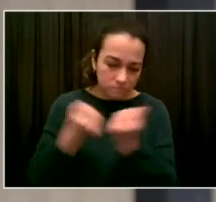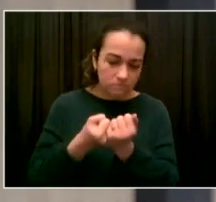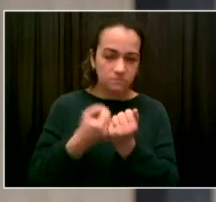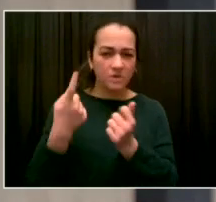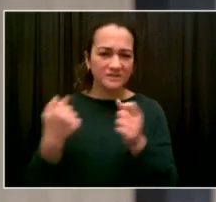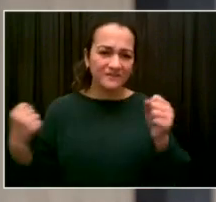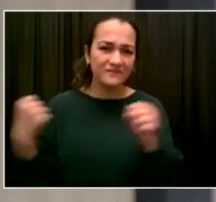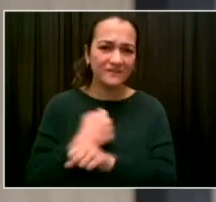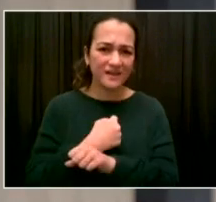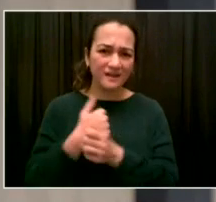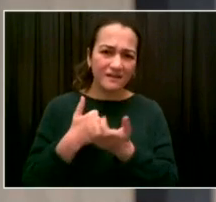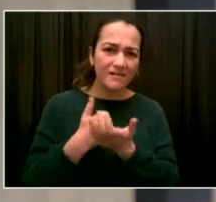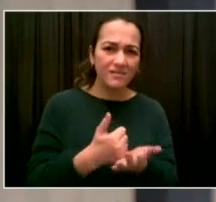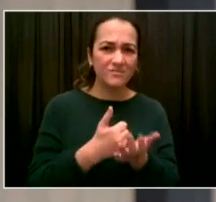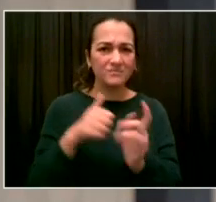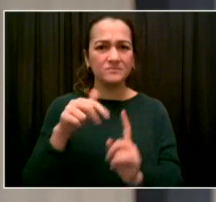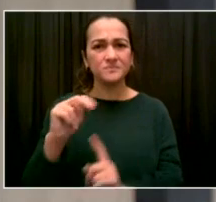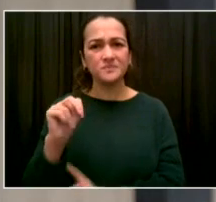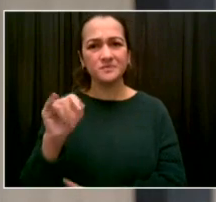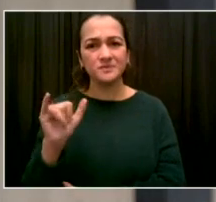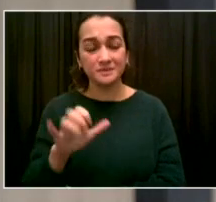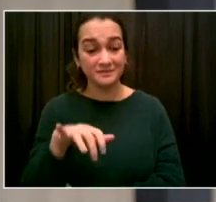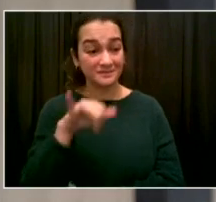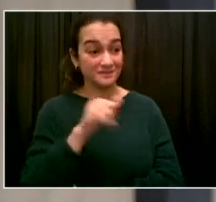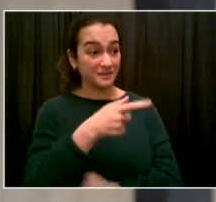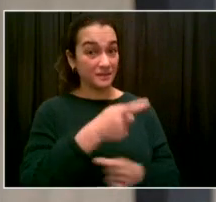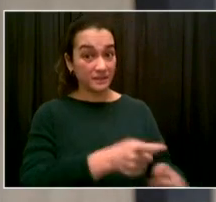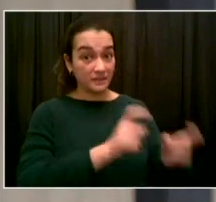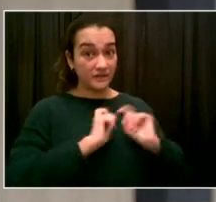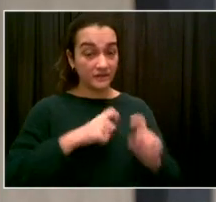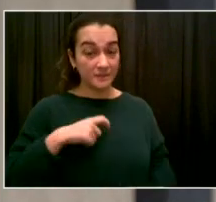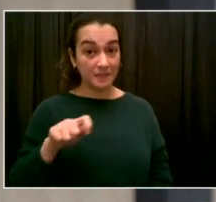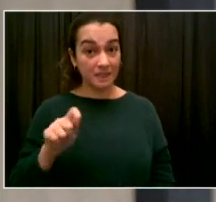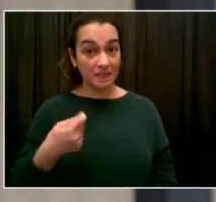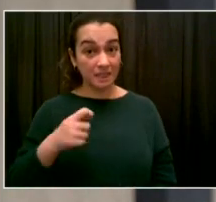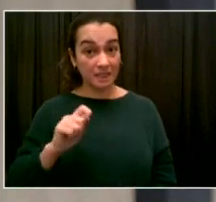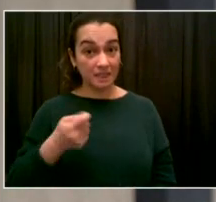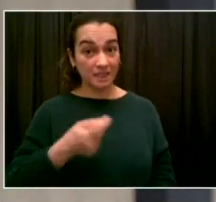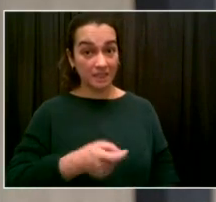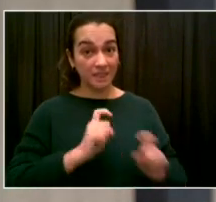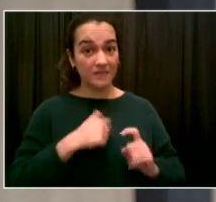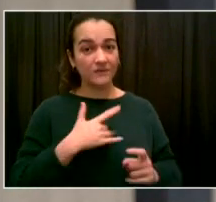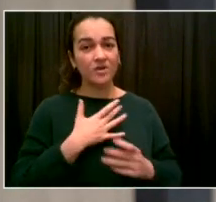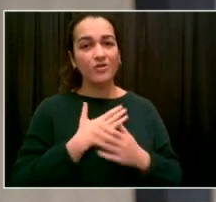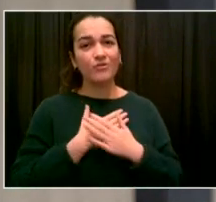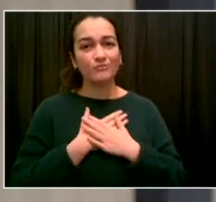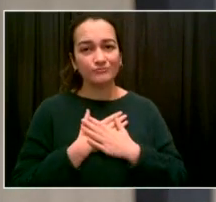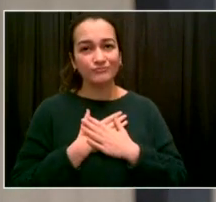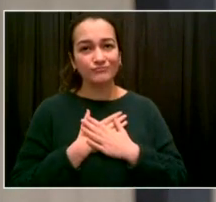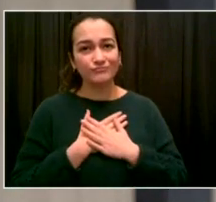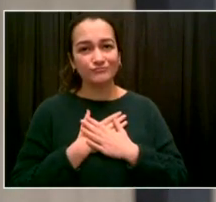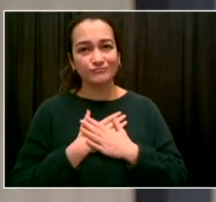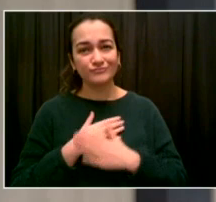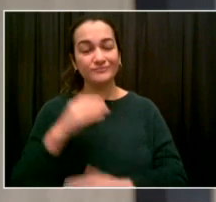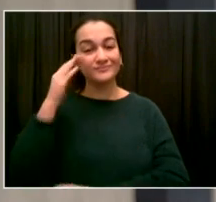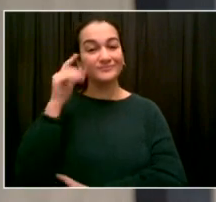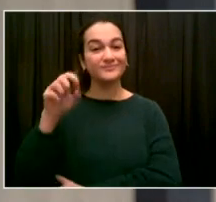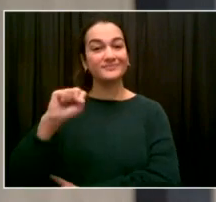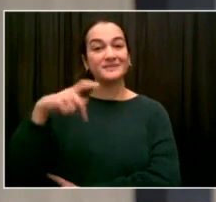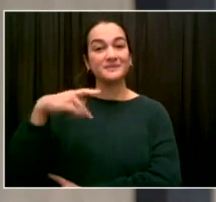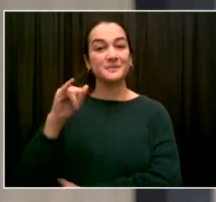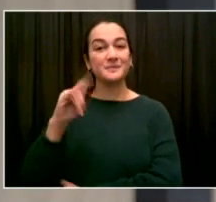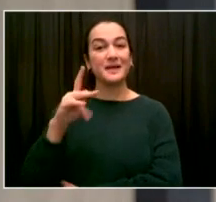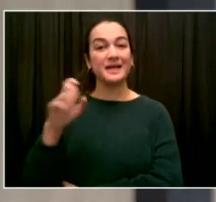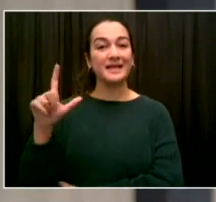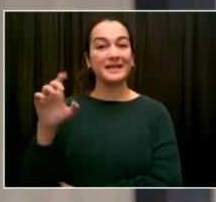get better than that. The amazing Mets got it. One person I do want to mention, Ray Pfeiffer, who passed away, who had helped